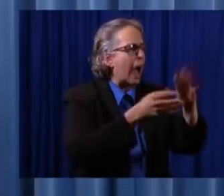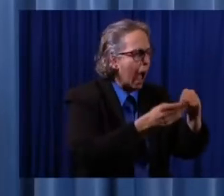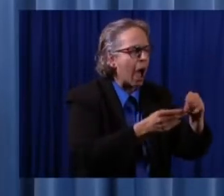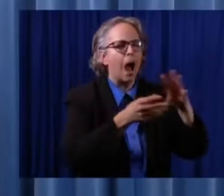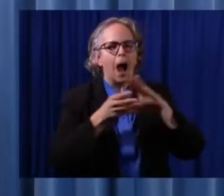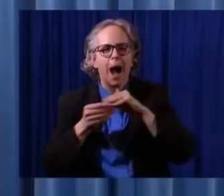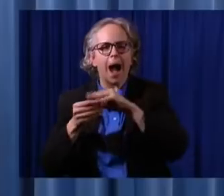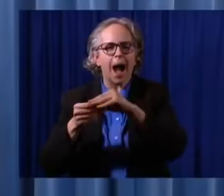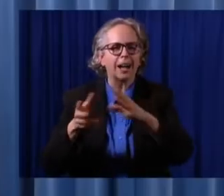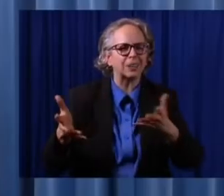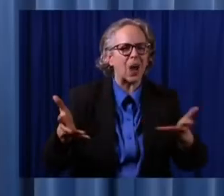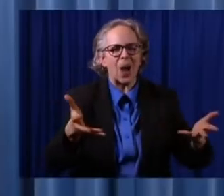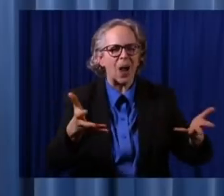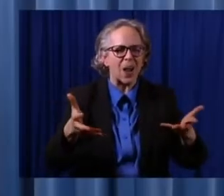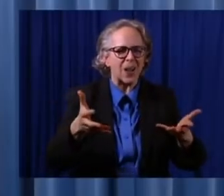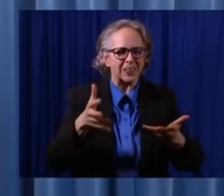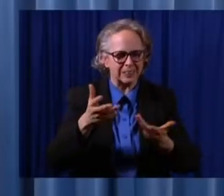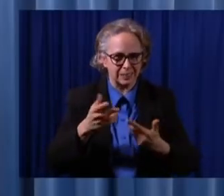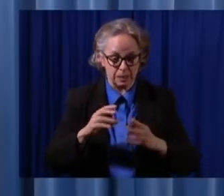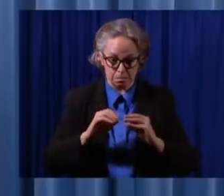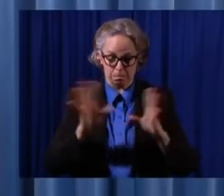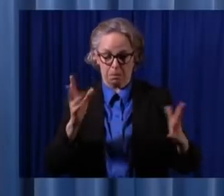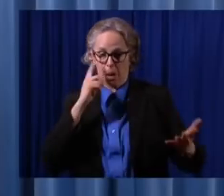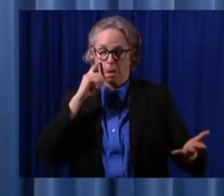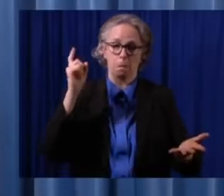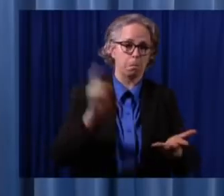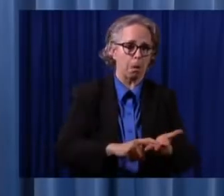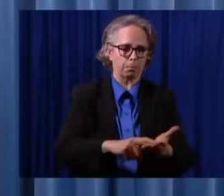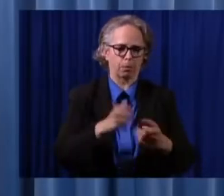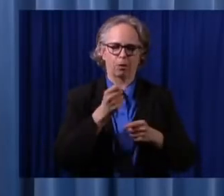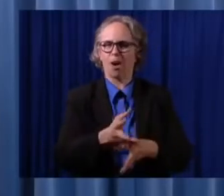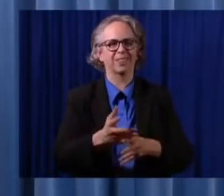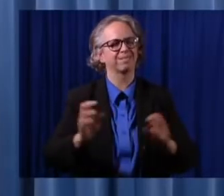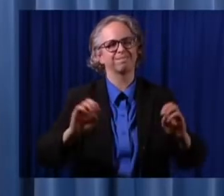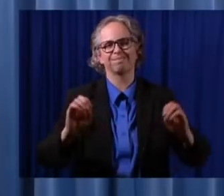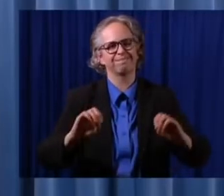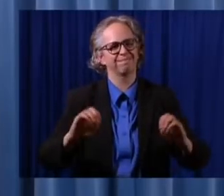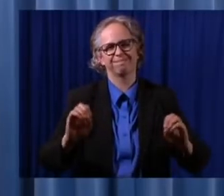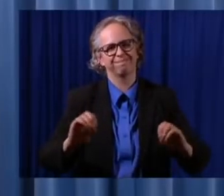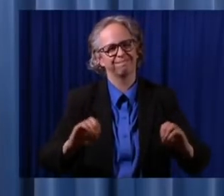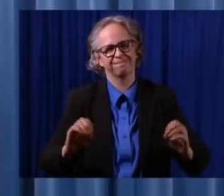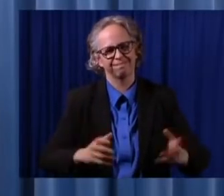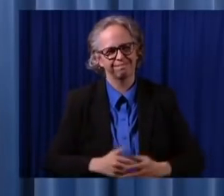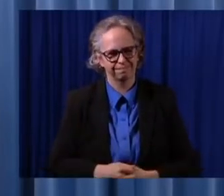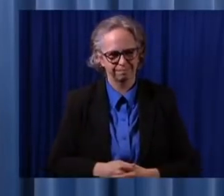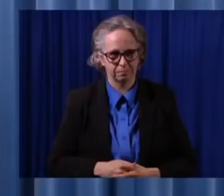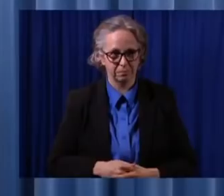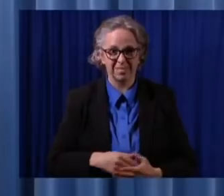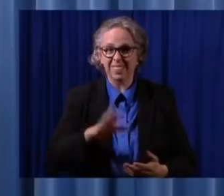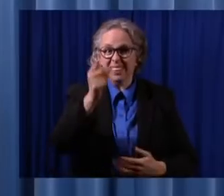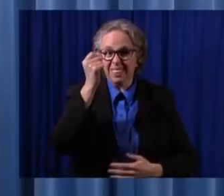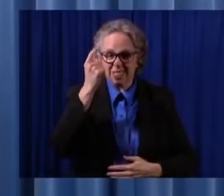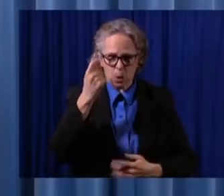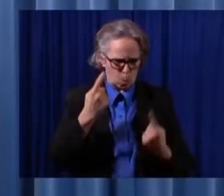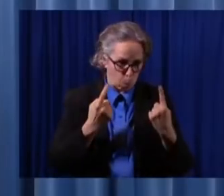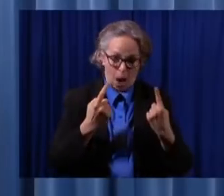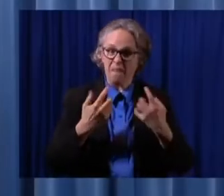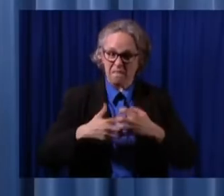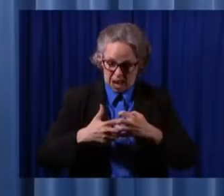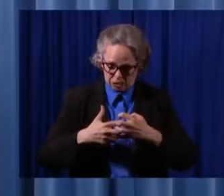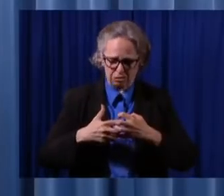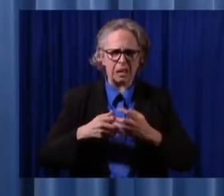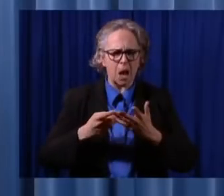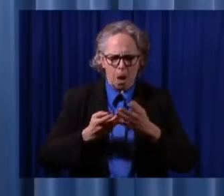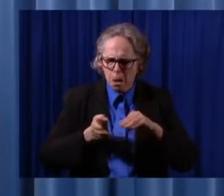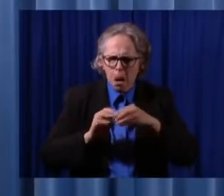But, you know, even when you're seeing a spike in a company, doesn't mean they're doing anything wrong there. It could just